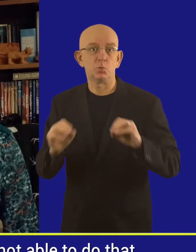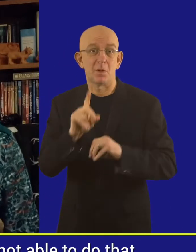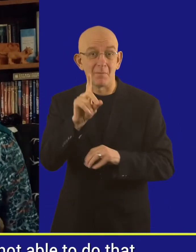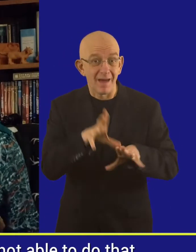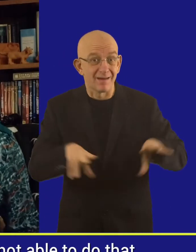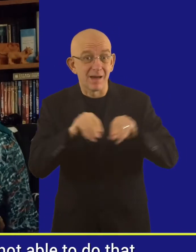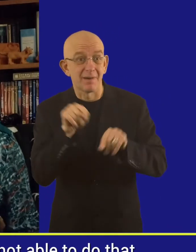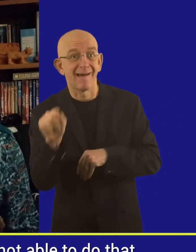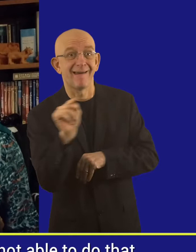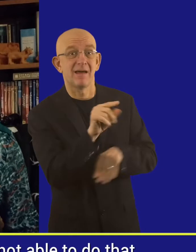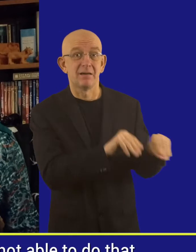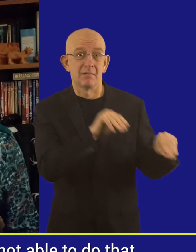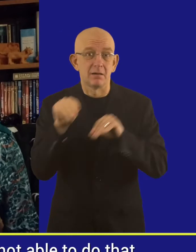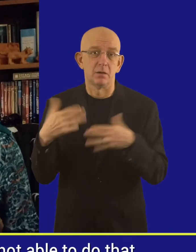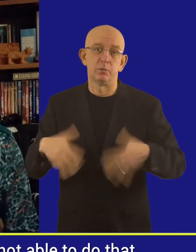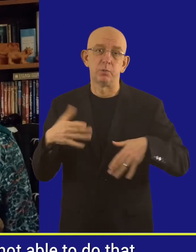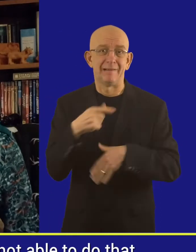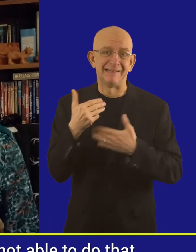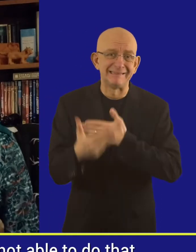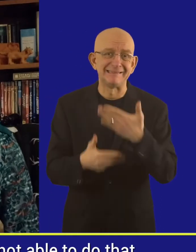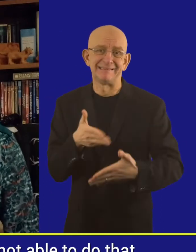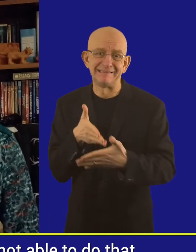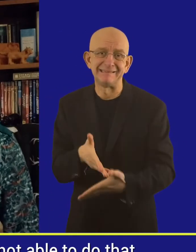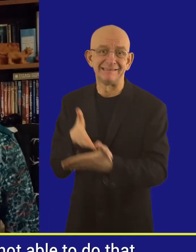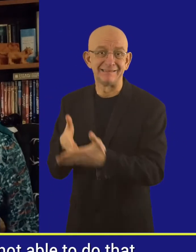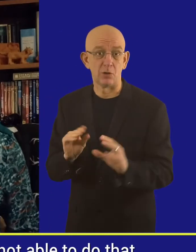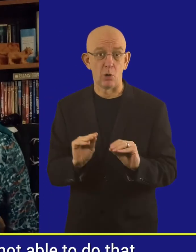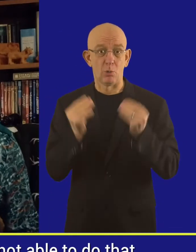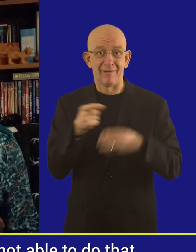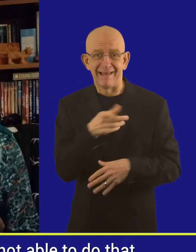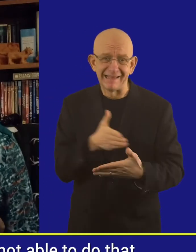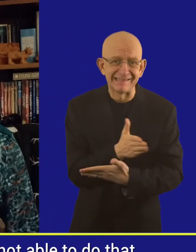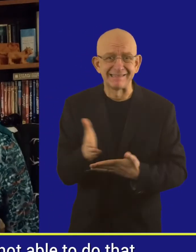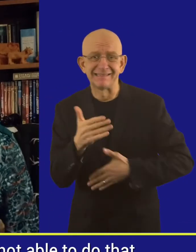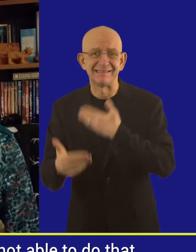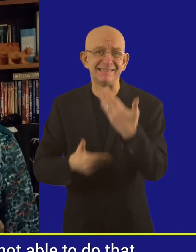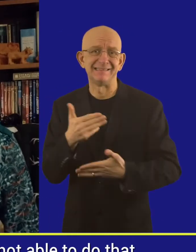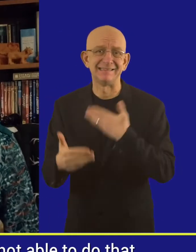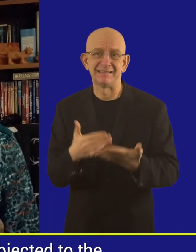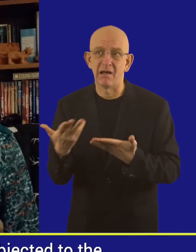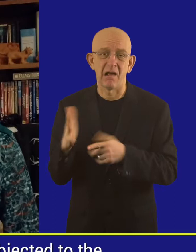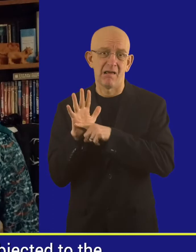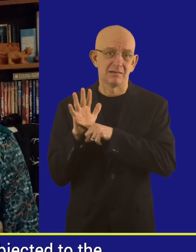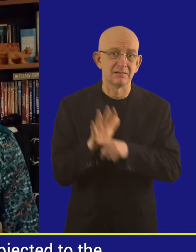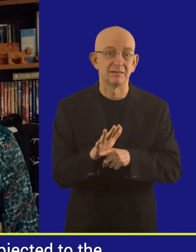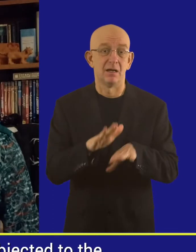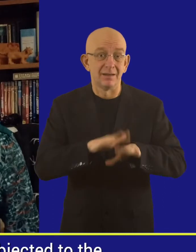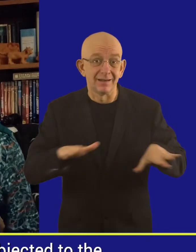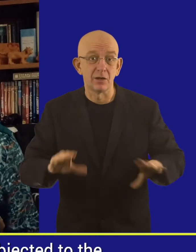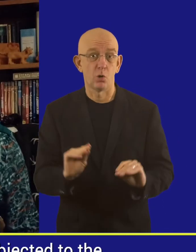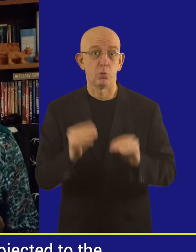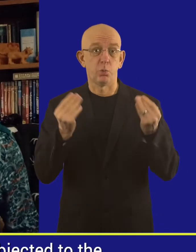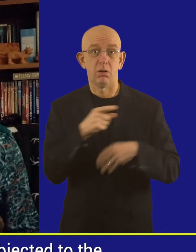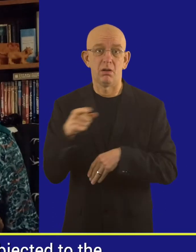families are not able to do that. Some young people even have to navigate this torturous process alone. Children and young people